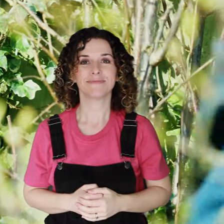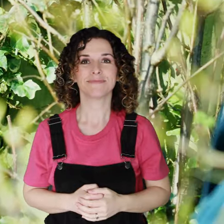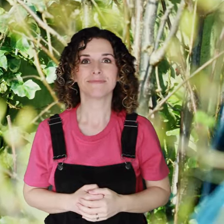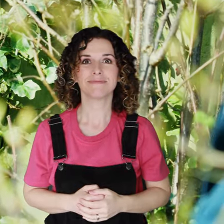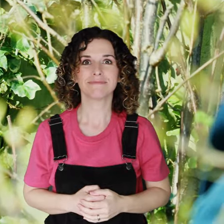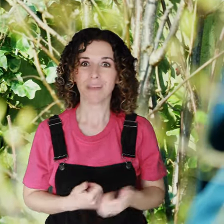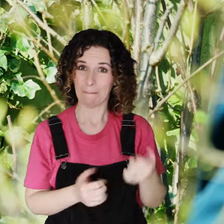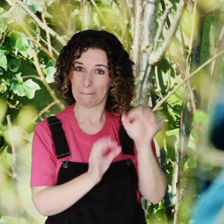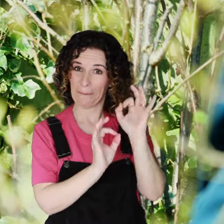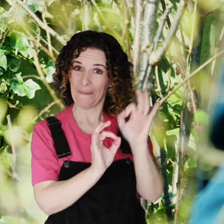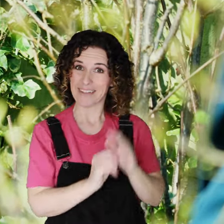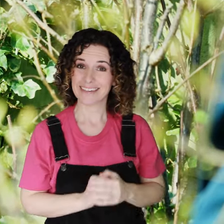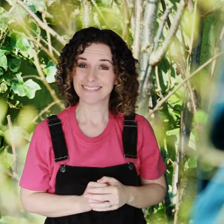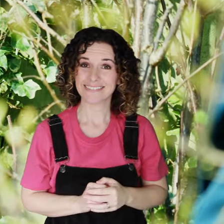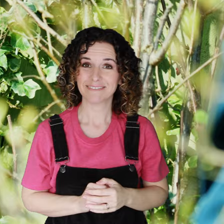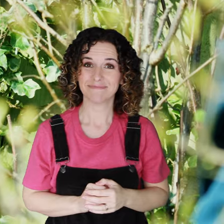Perfect. Perfect.